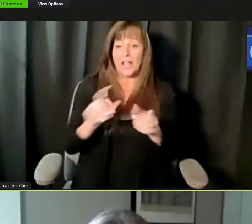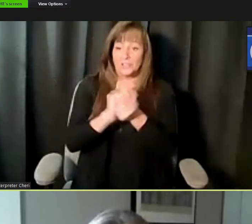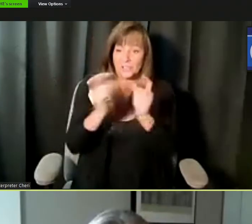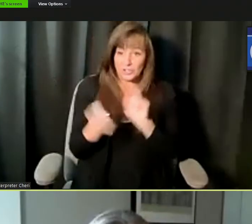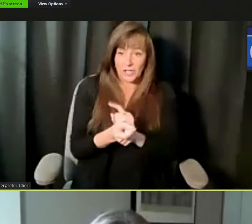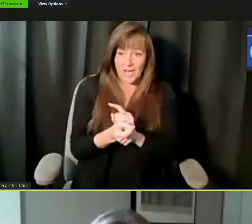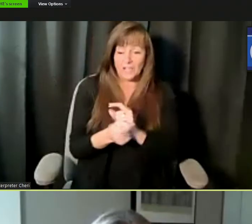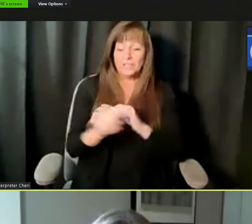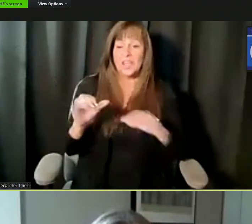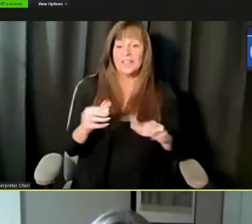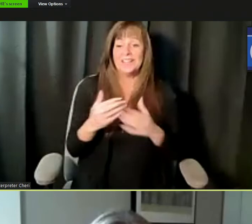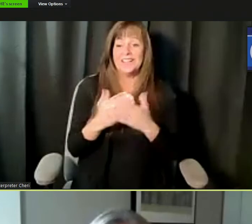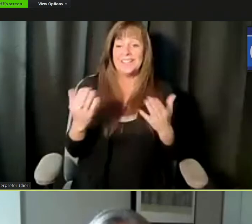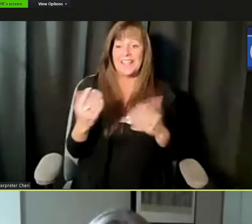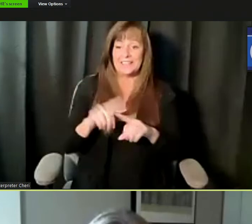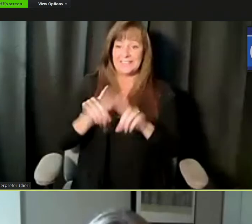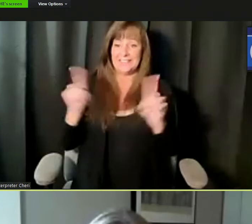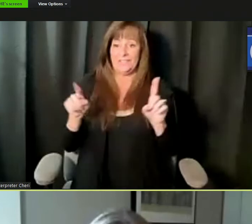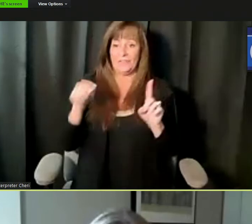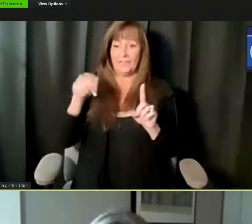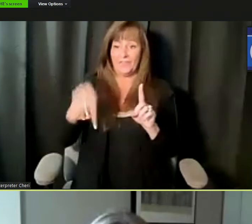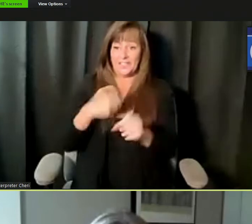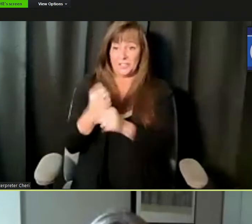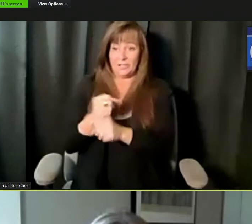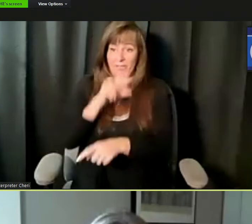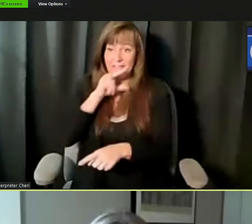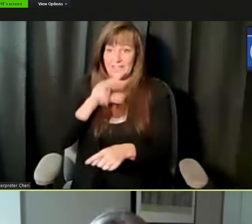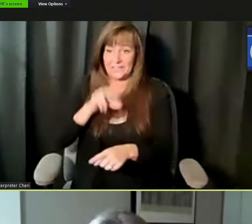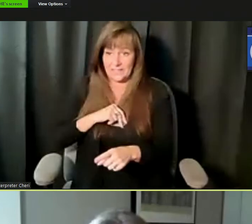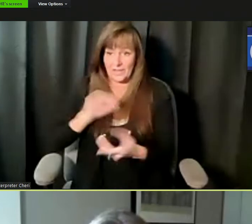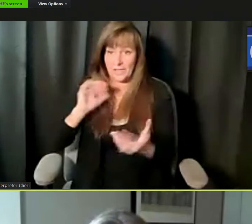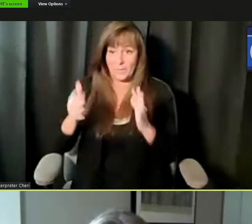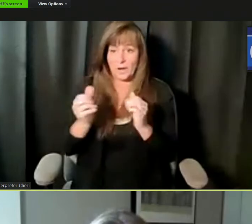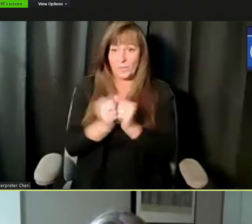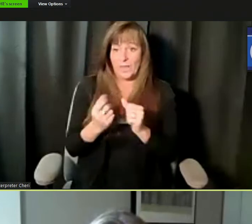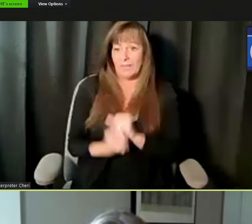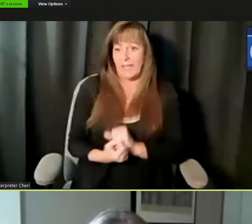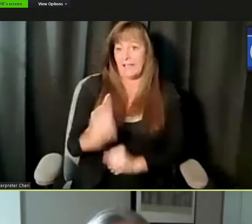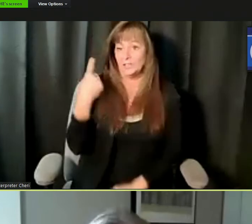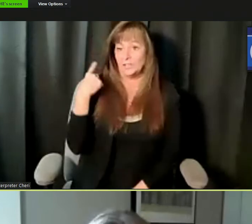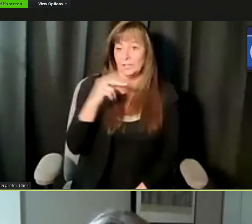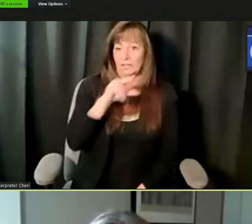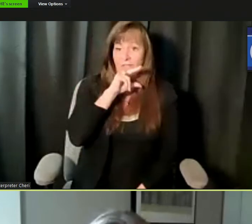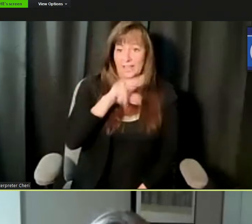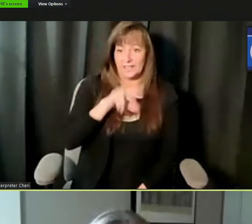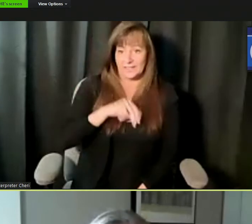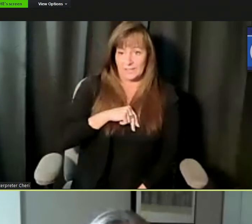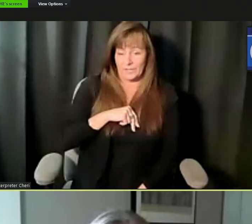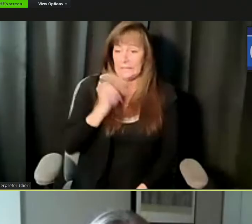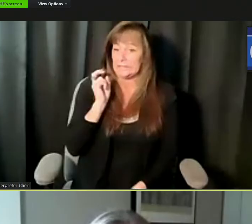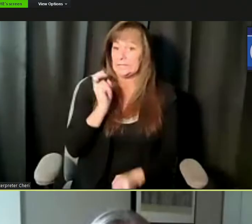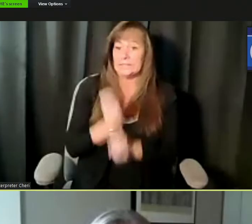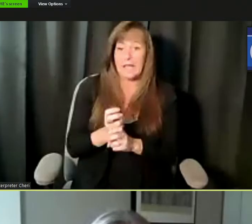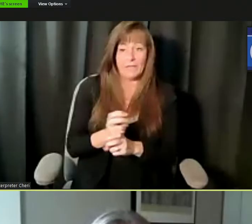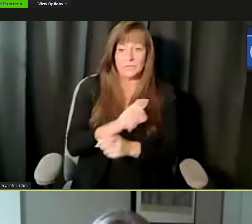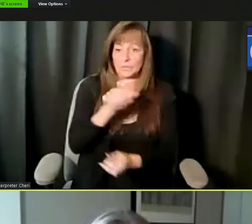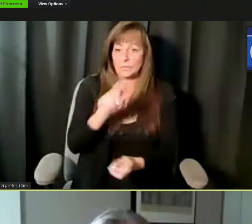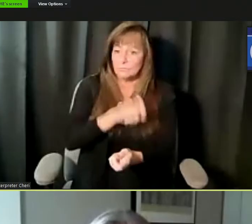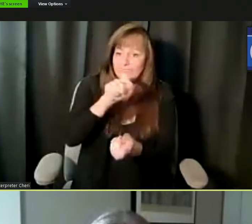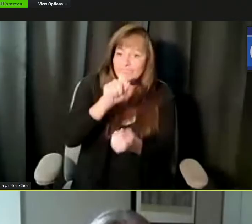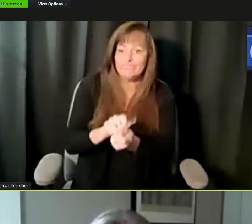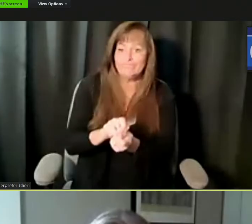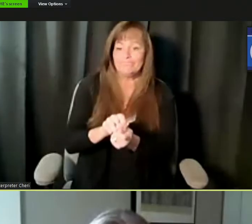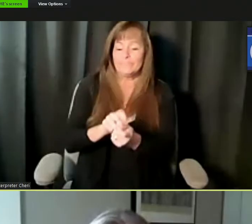this Thanksgiving than they did last Thanksgiving. It's tough to quantify that exactly, but we do believe